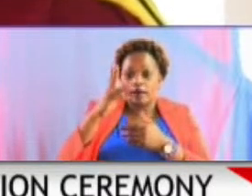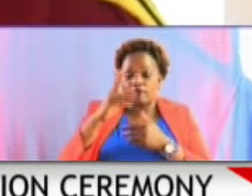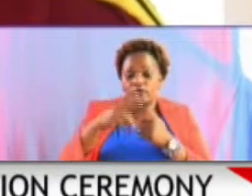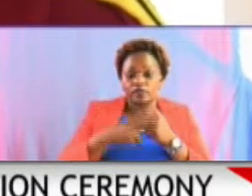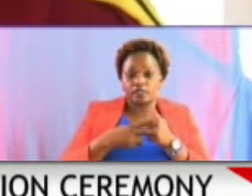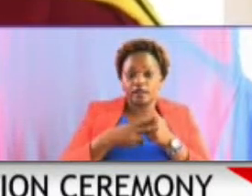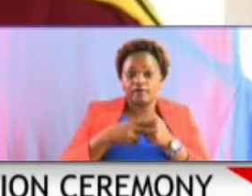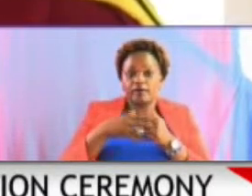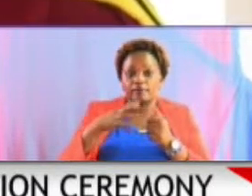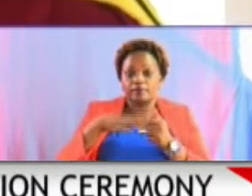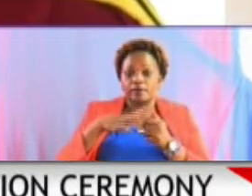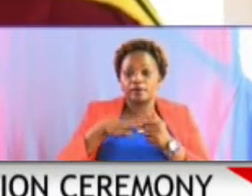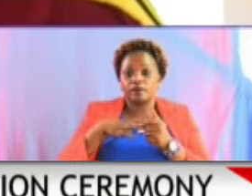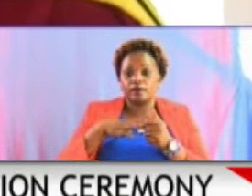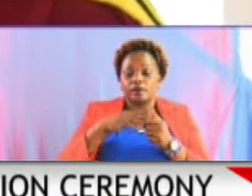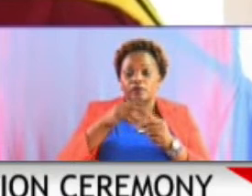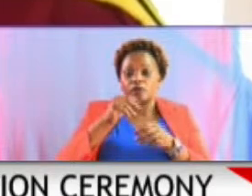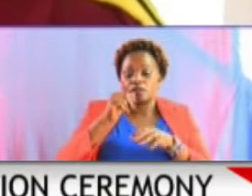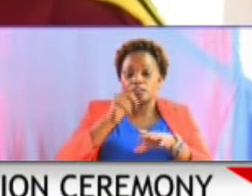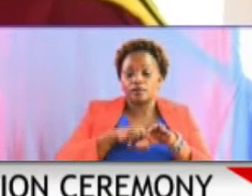247 graduates who during the